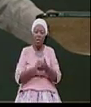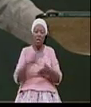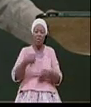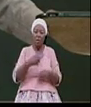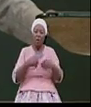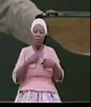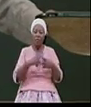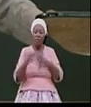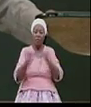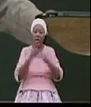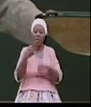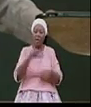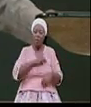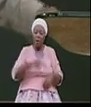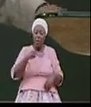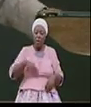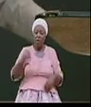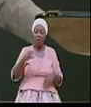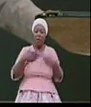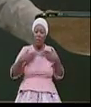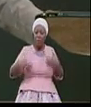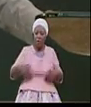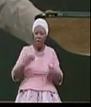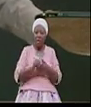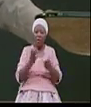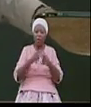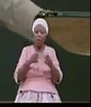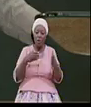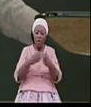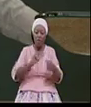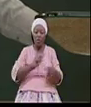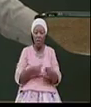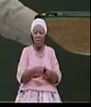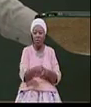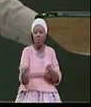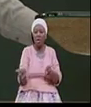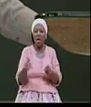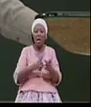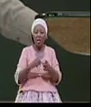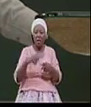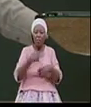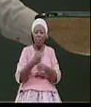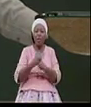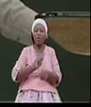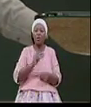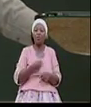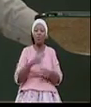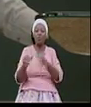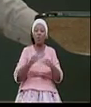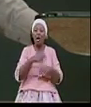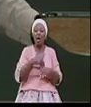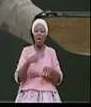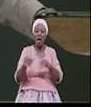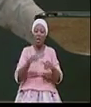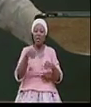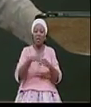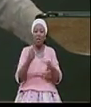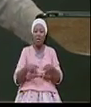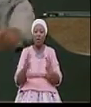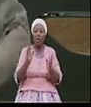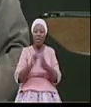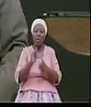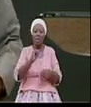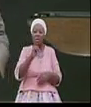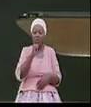our body that may want to lead us astray and make us deal and make us act in a way that is